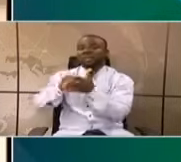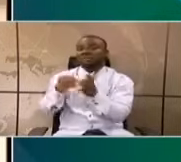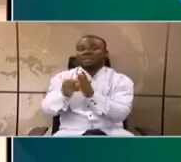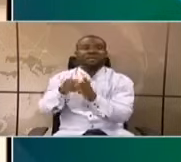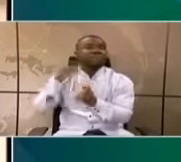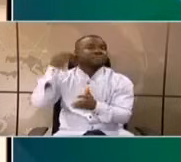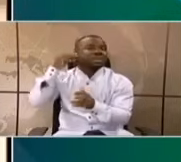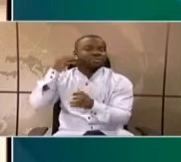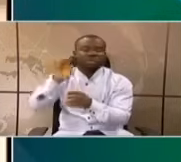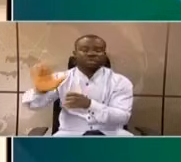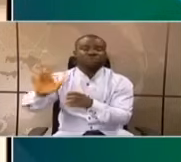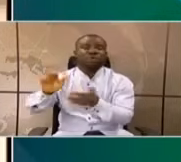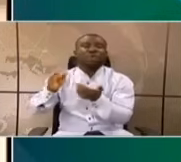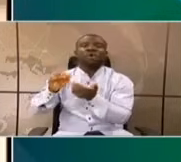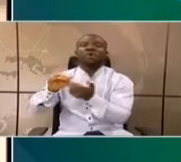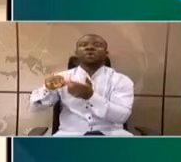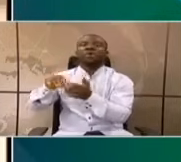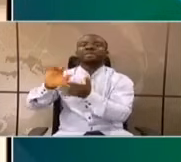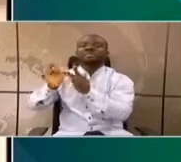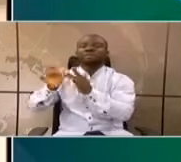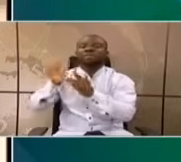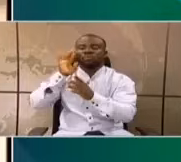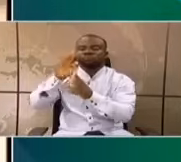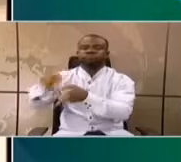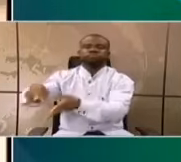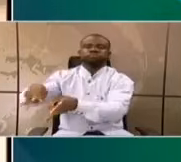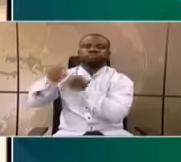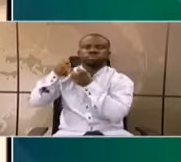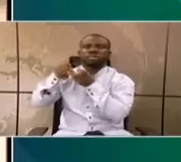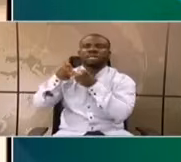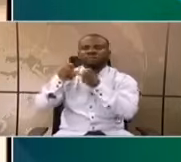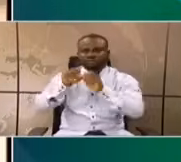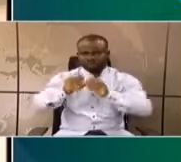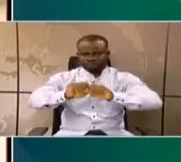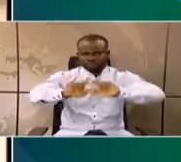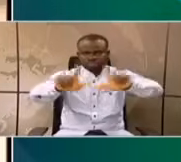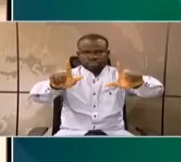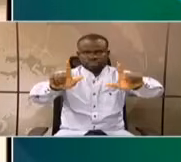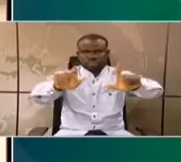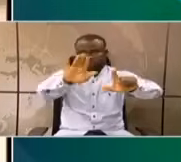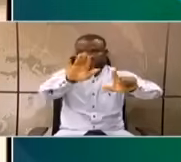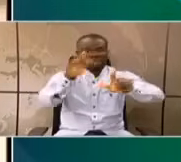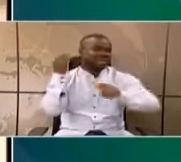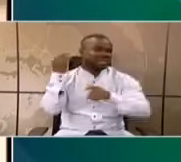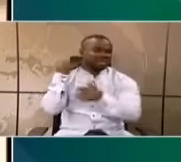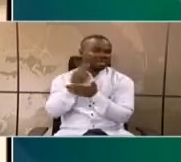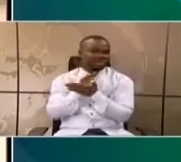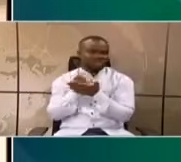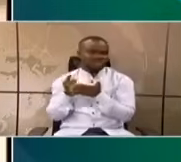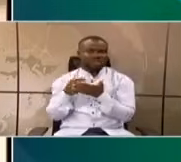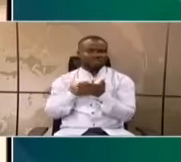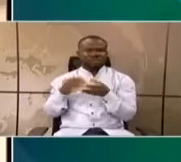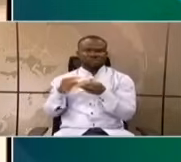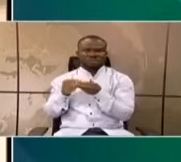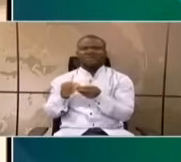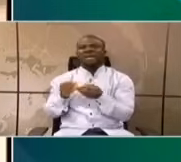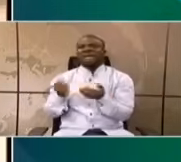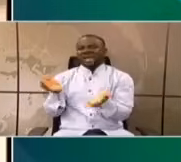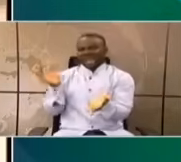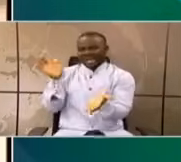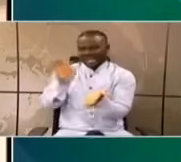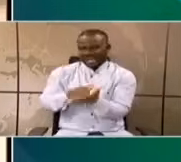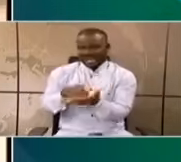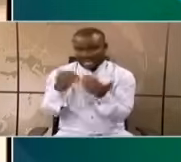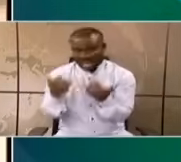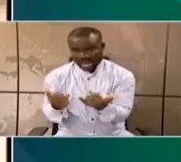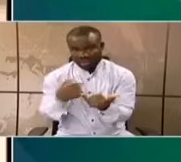free? Sa company Serena. Mami chawa de. I said it last week and I am repeating. Woko takwa